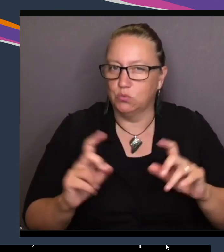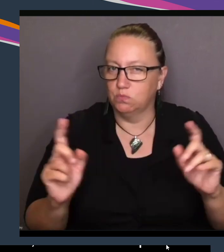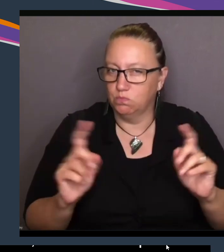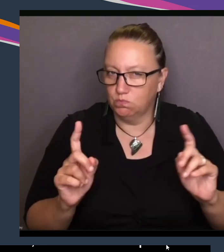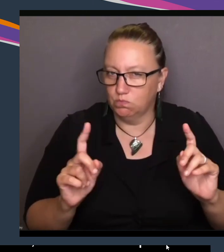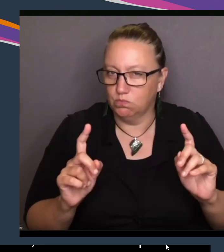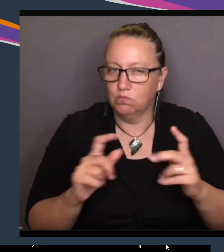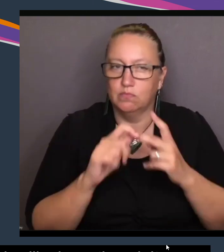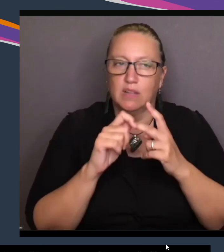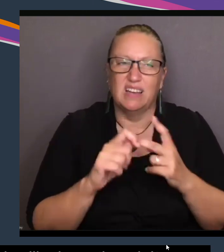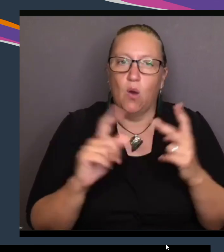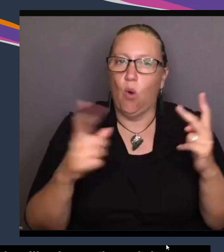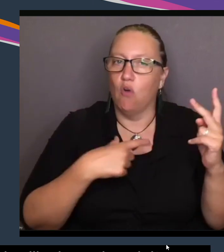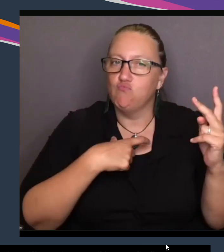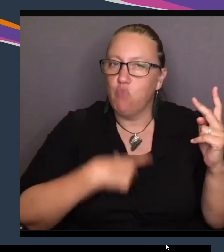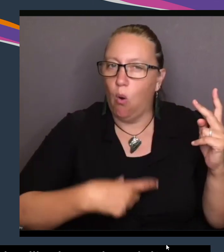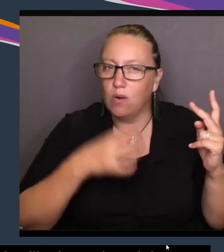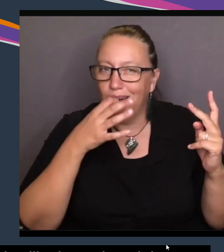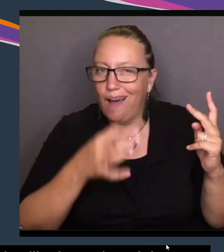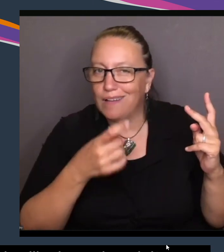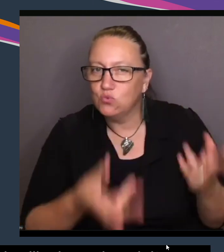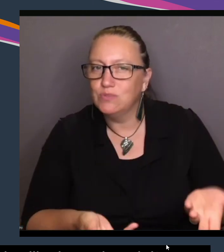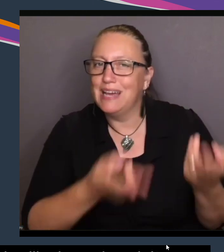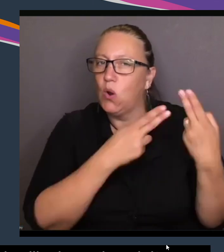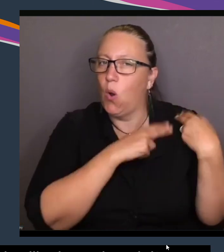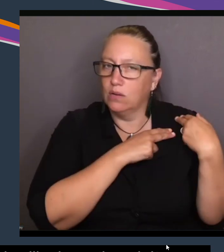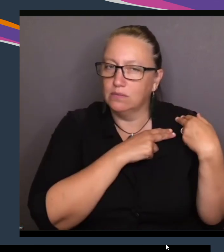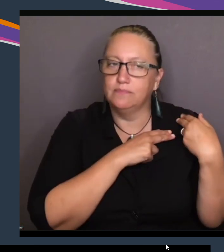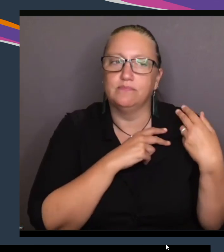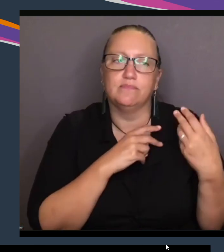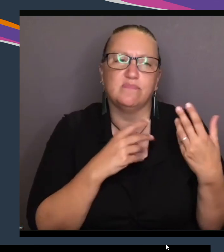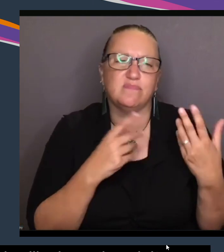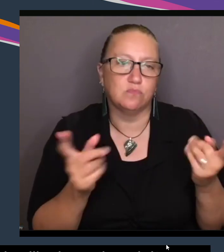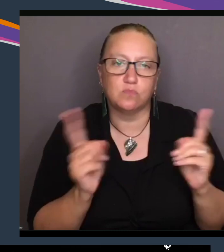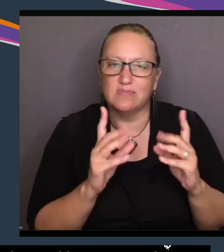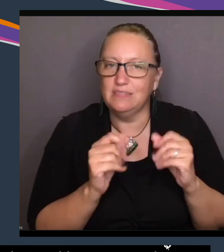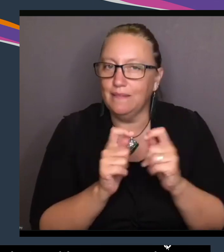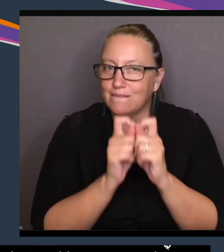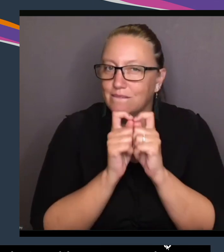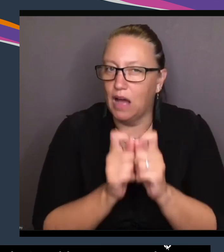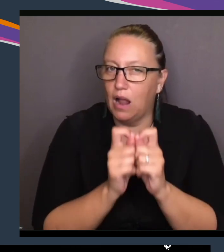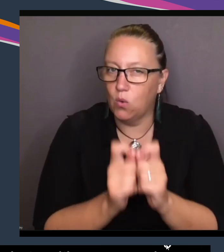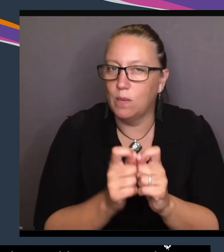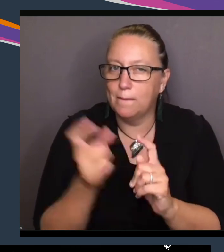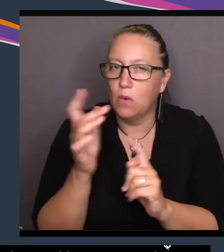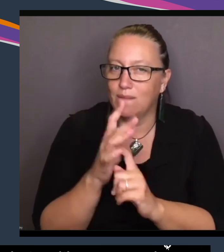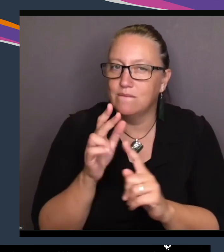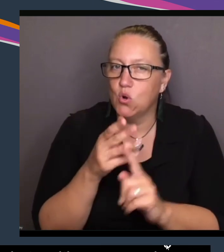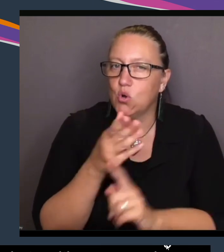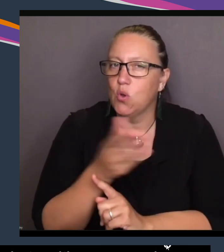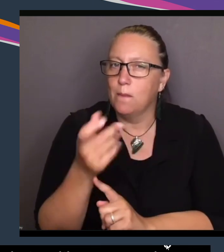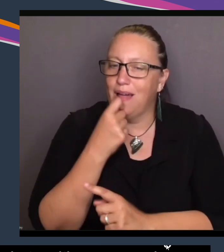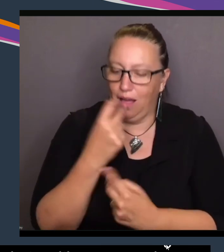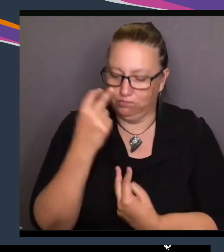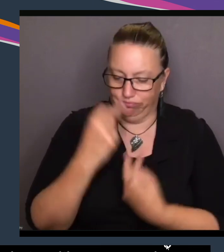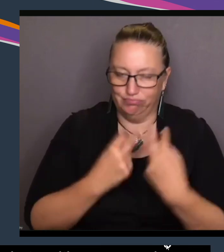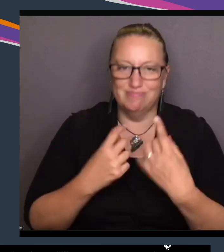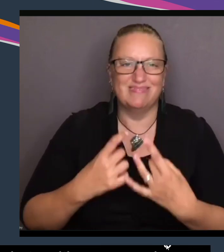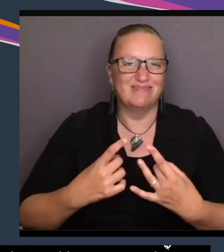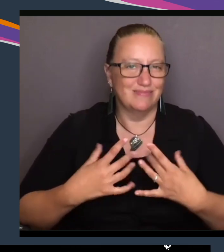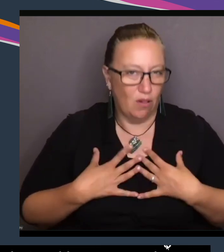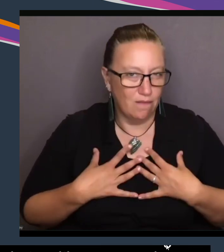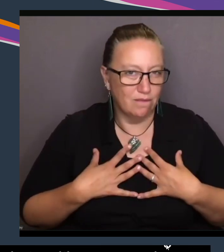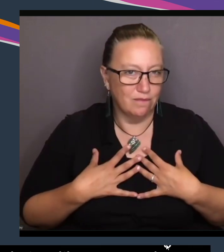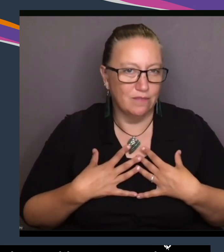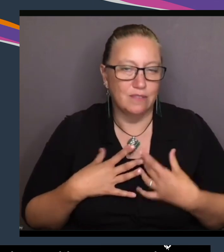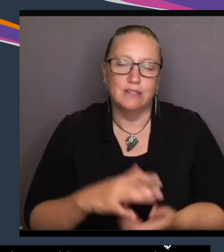might be asked to take on and what some of the values that are important to you. So it's a bit of like a self-reflection exercise